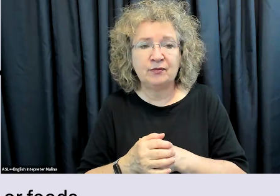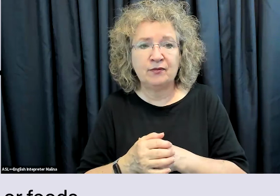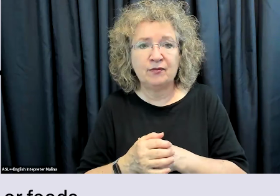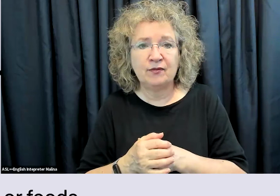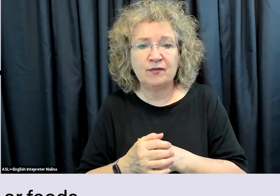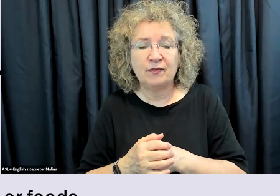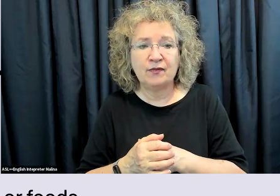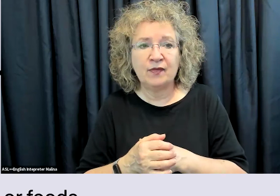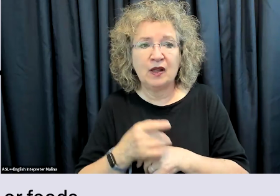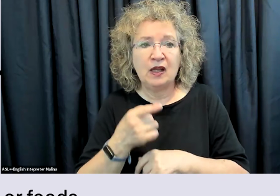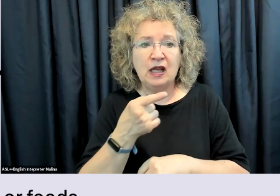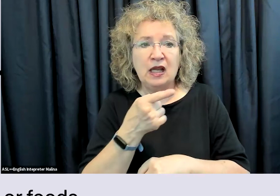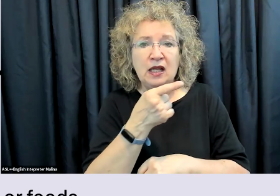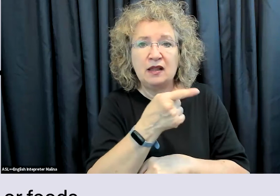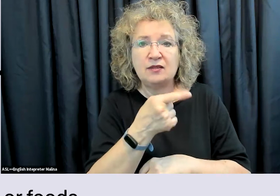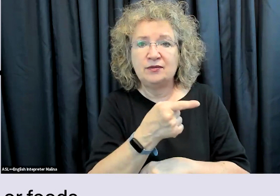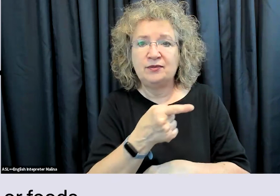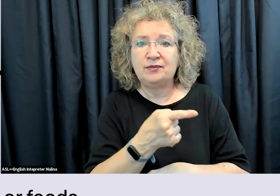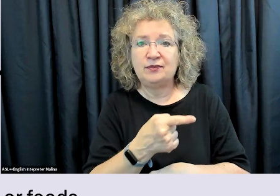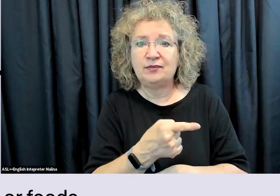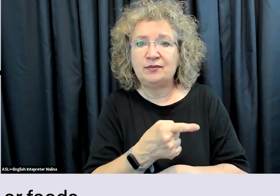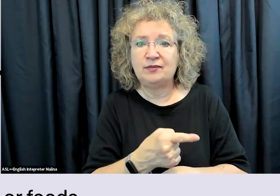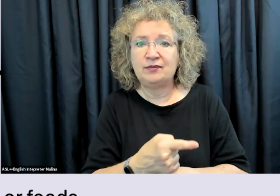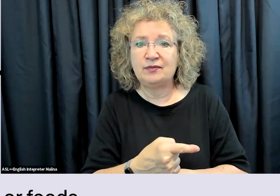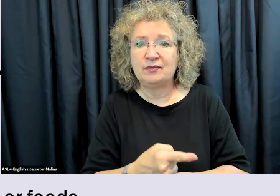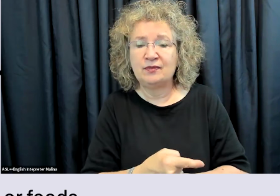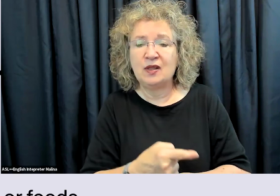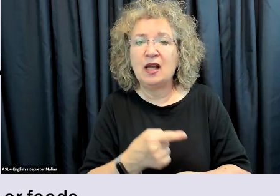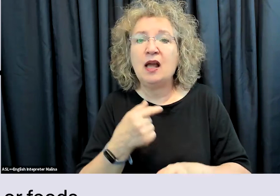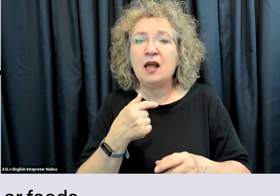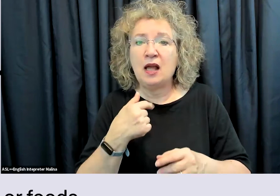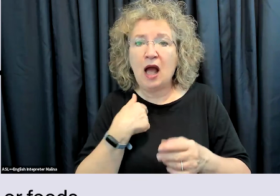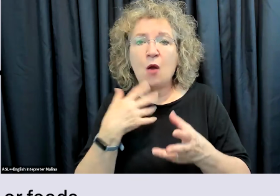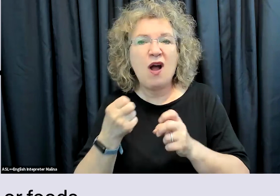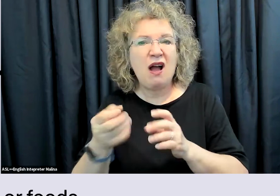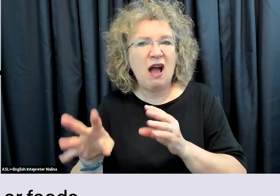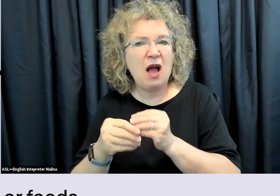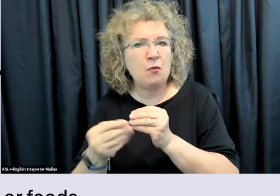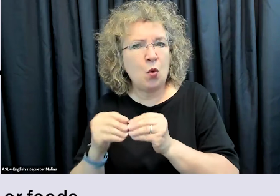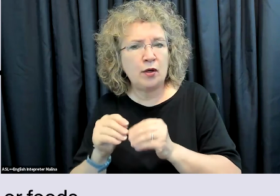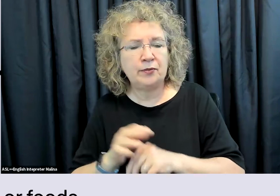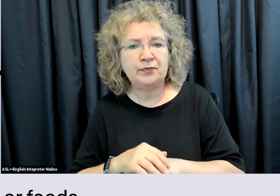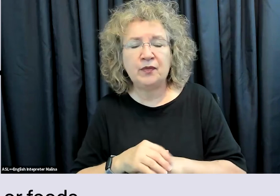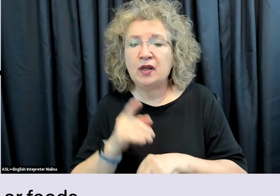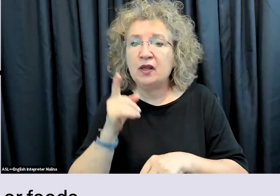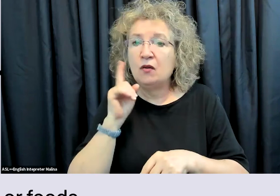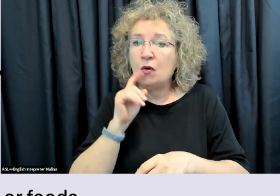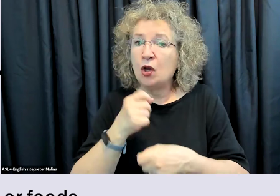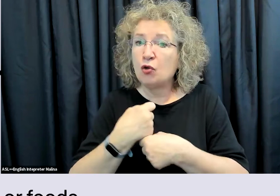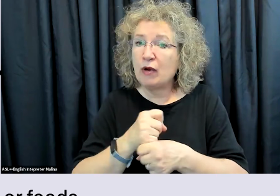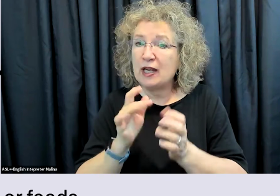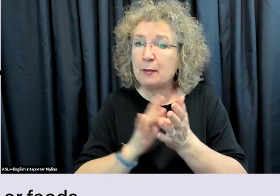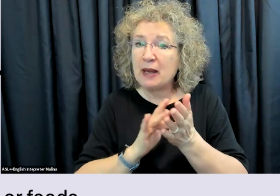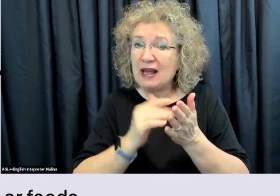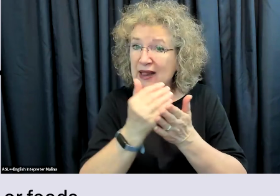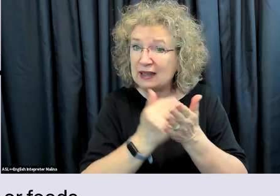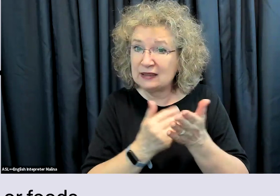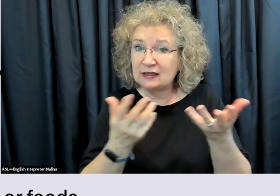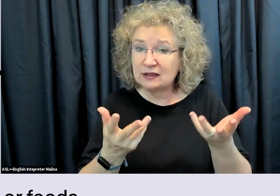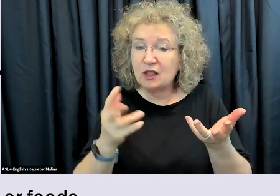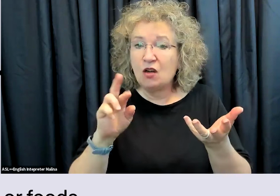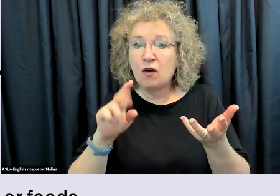important elements and just a few things I will add. For creating your medication list, pharmacies often have